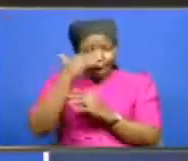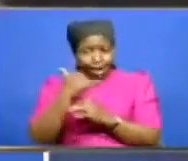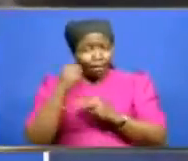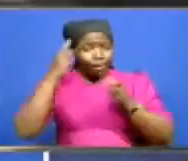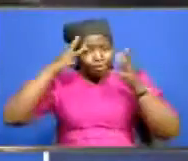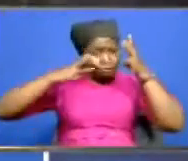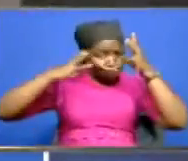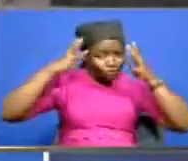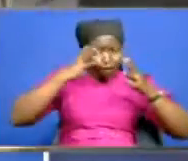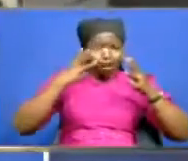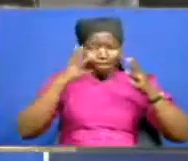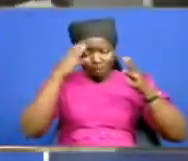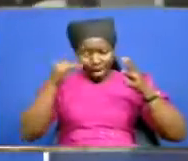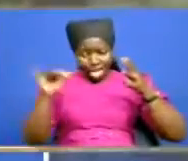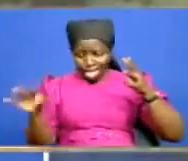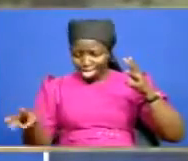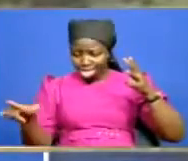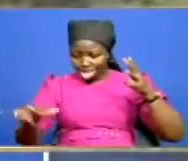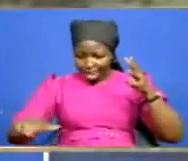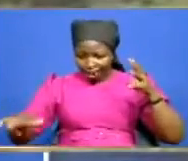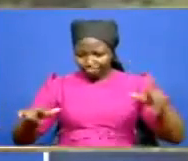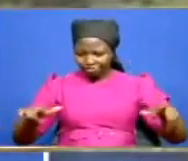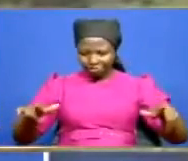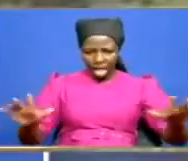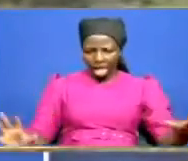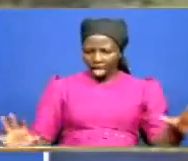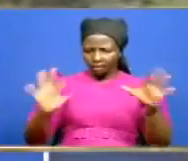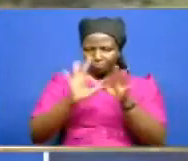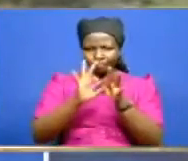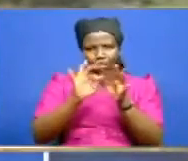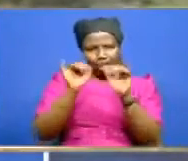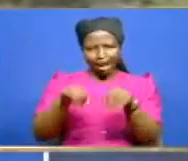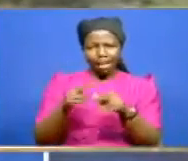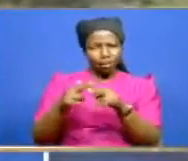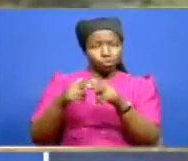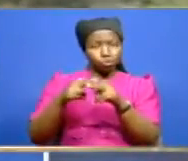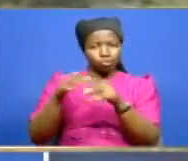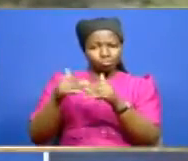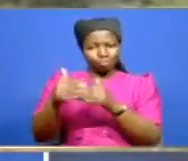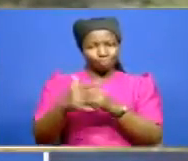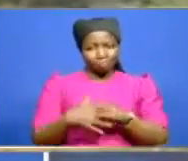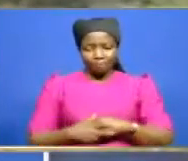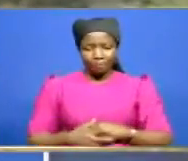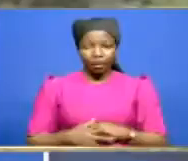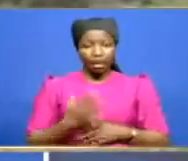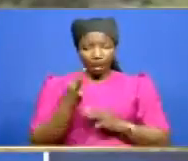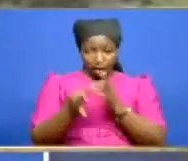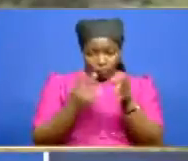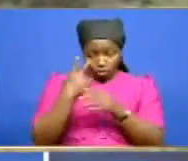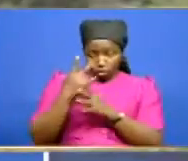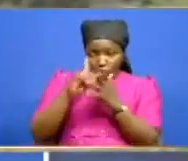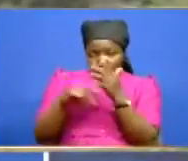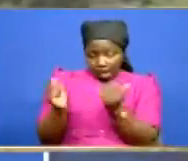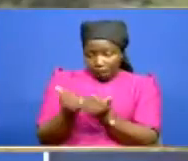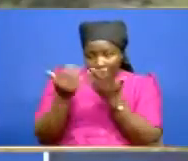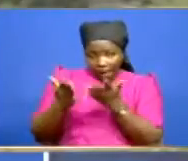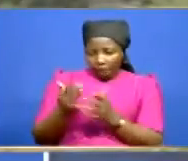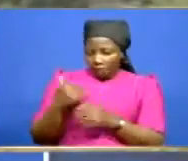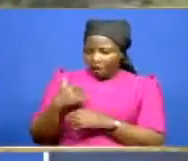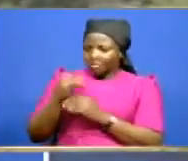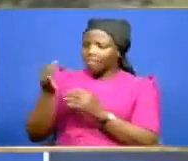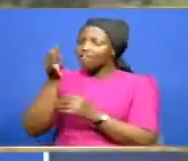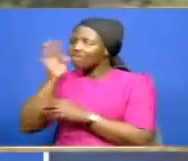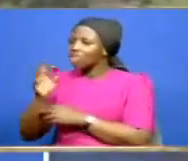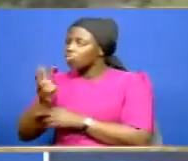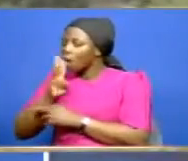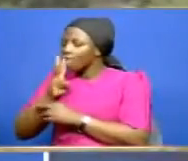huenda yakaungana hivi karibuni. If you look at what is happening here, we have a freshwater lake here, and